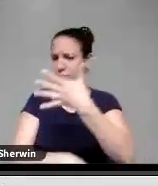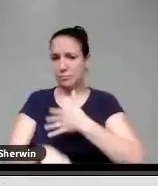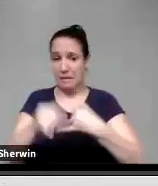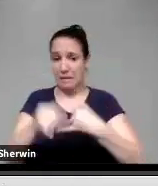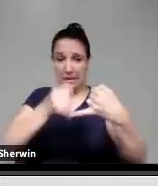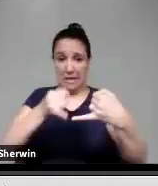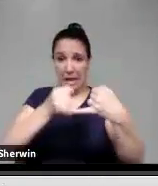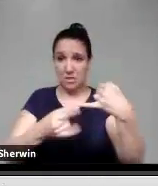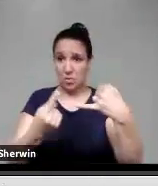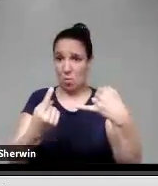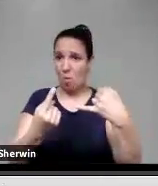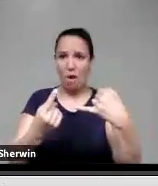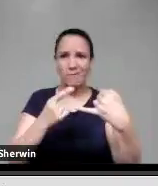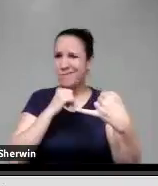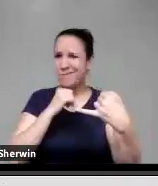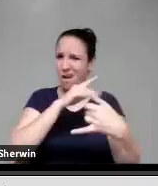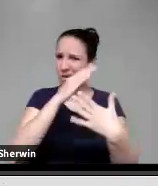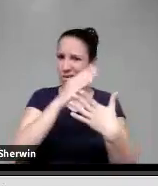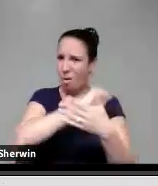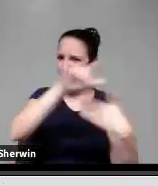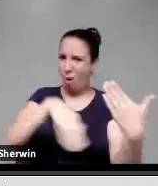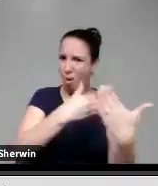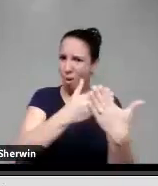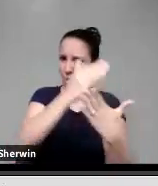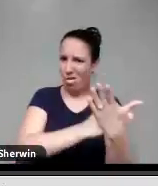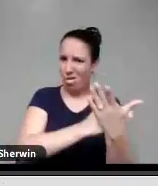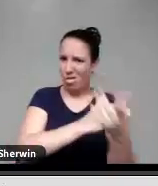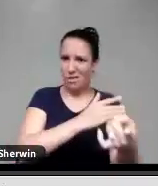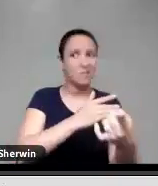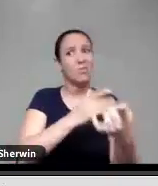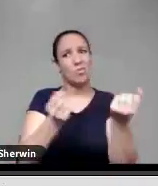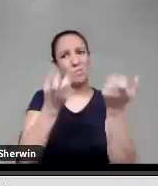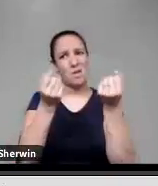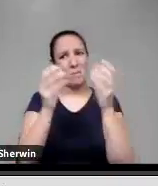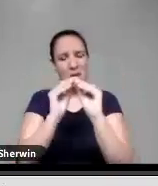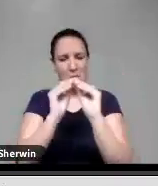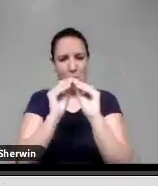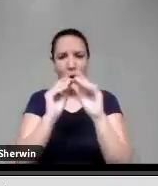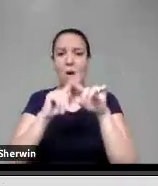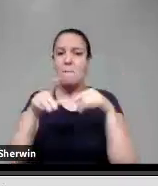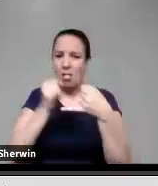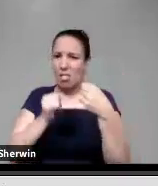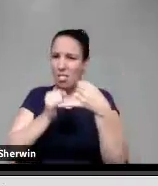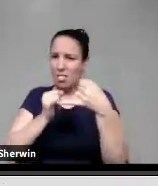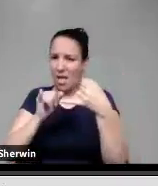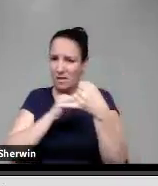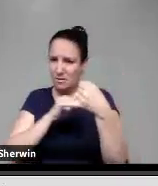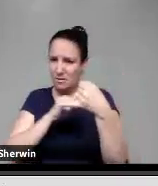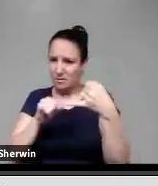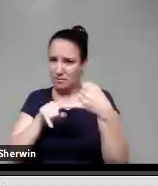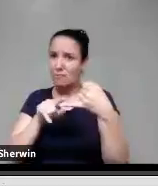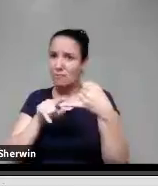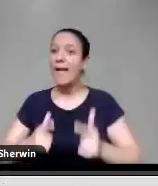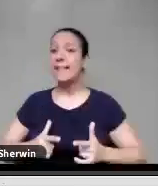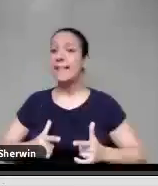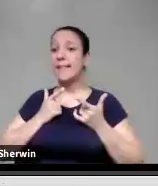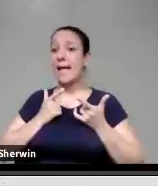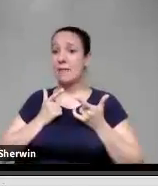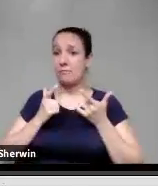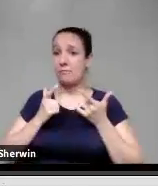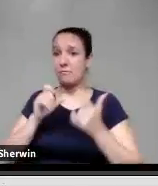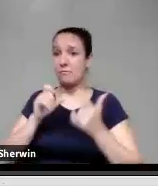means an exhaustive list. But the last one I list is life stage, because this has gotten so varied over the last couple